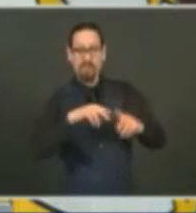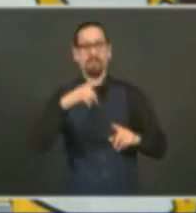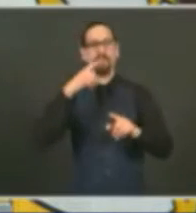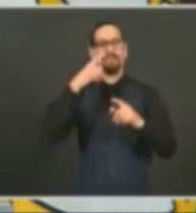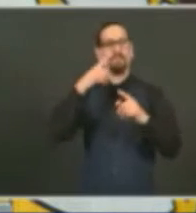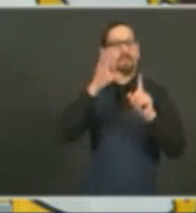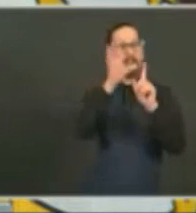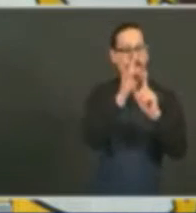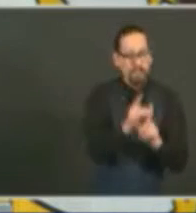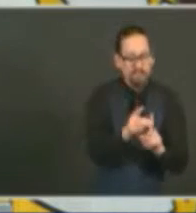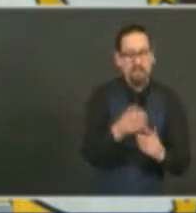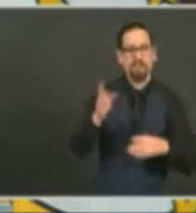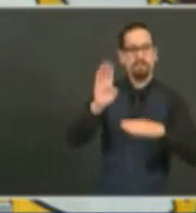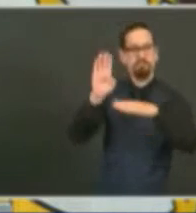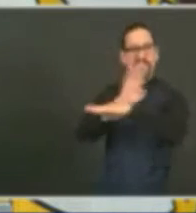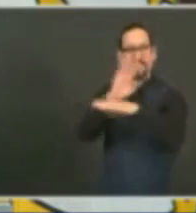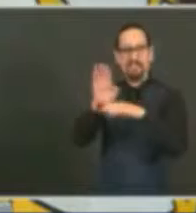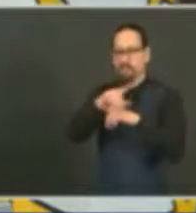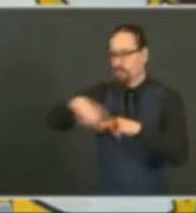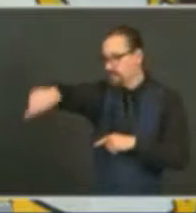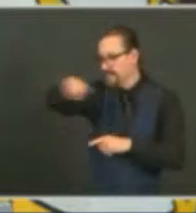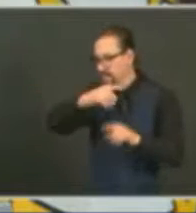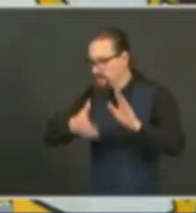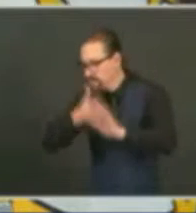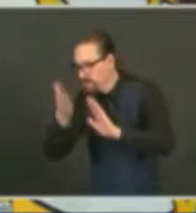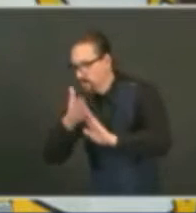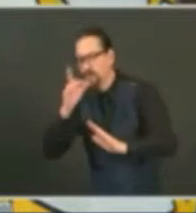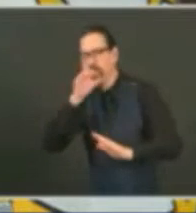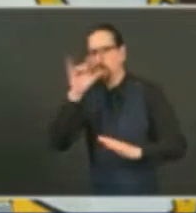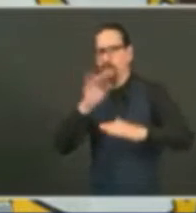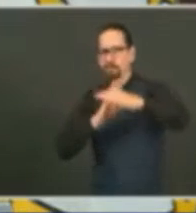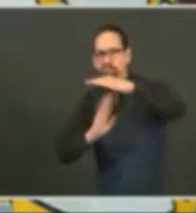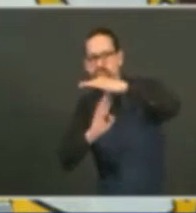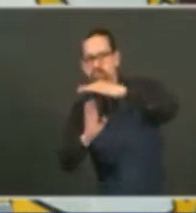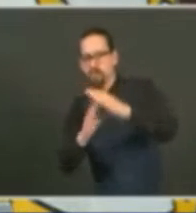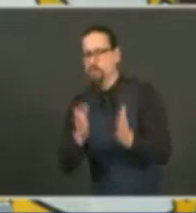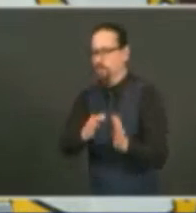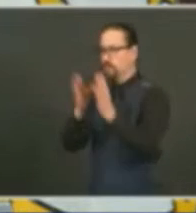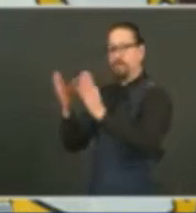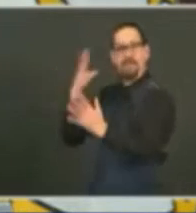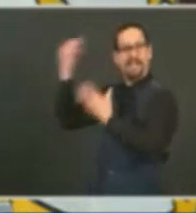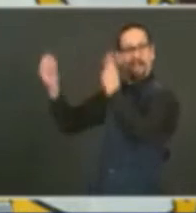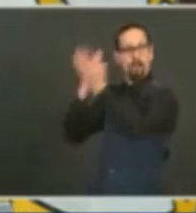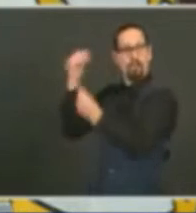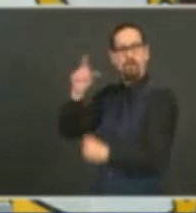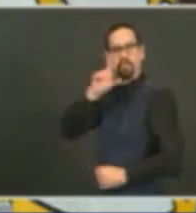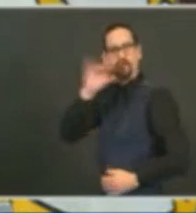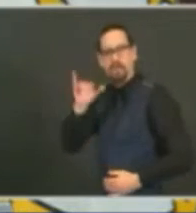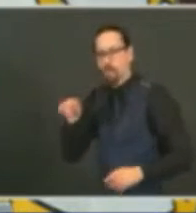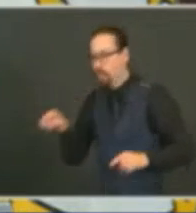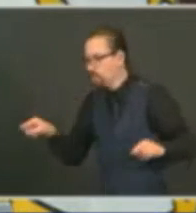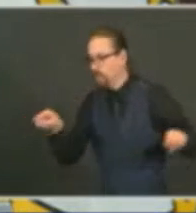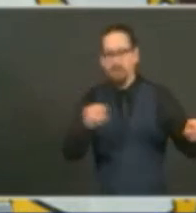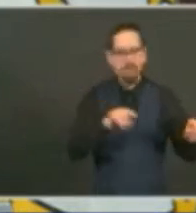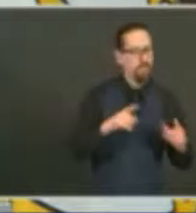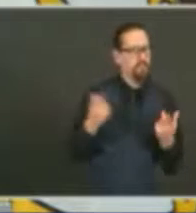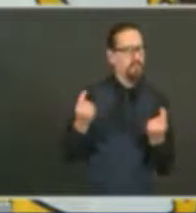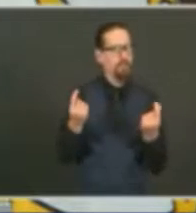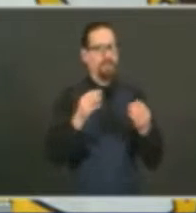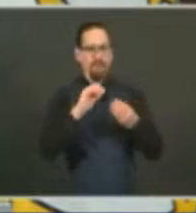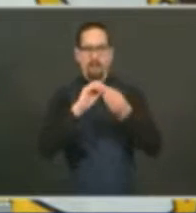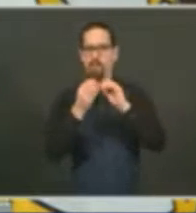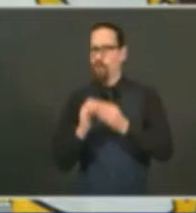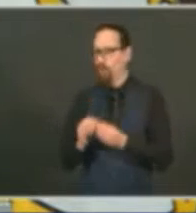people are staying home, I would like to, and have intention to, at the end of the 2 weeks, slowly dial